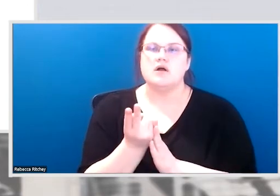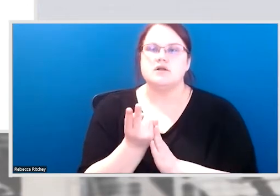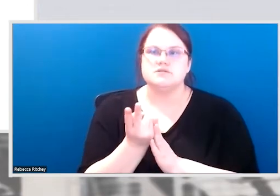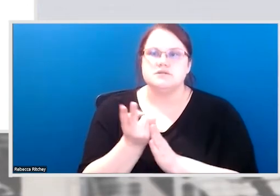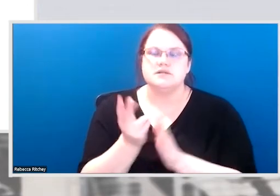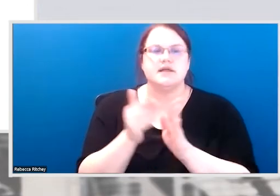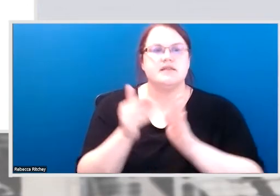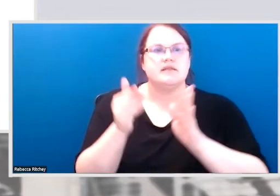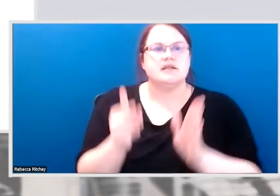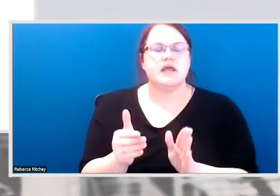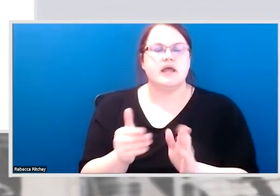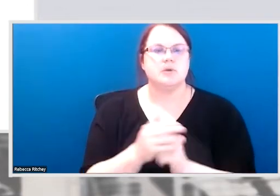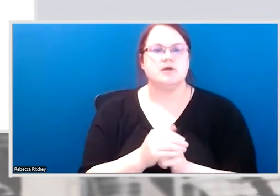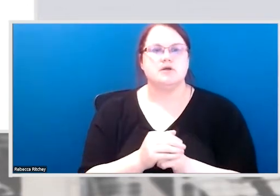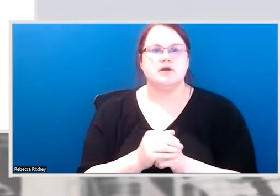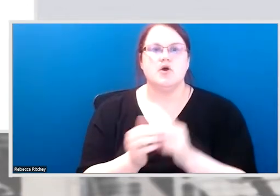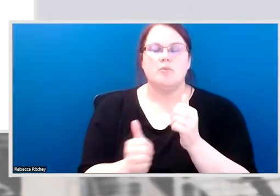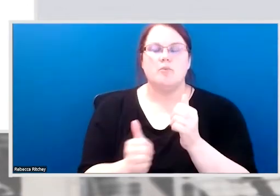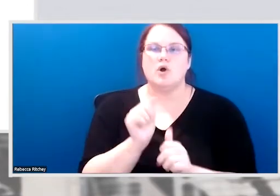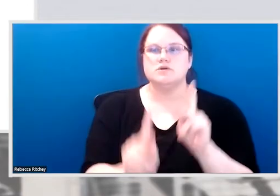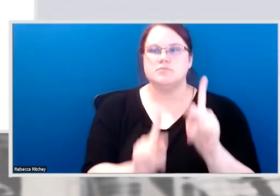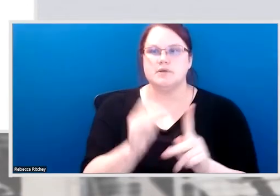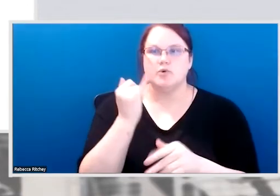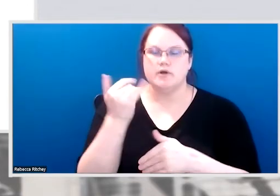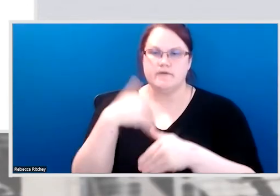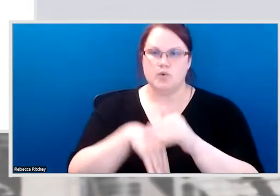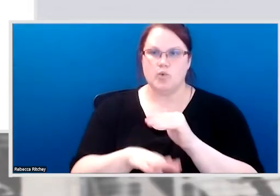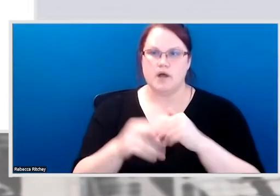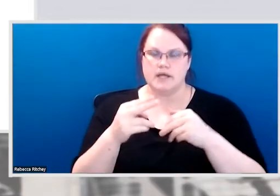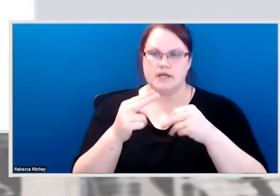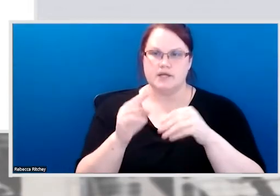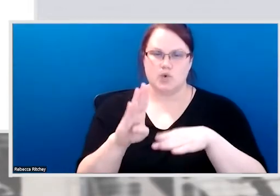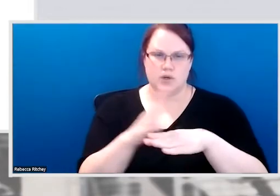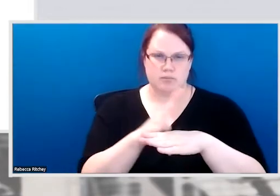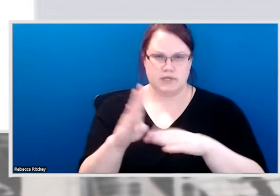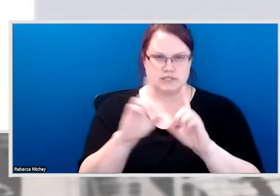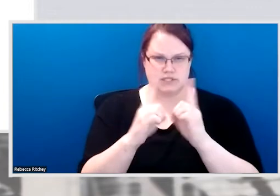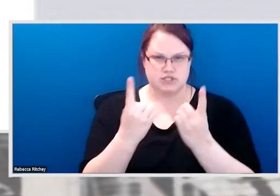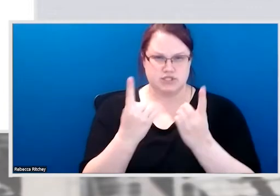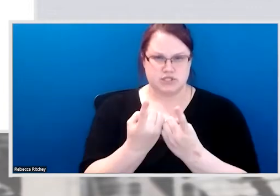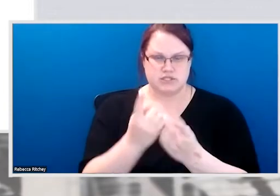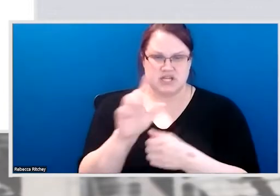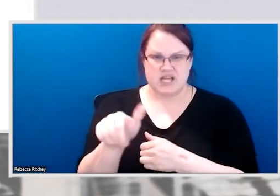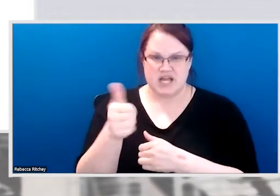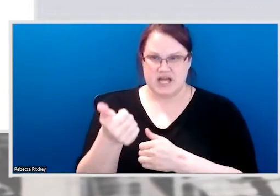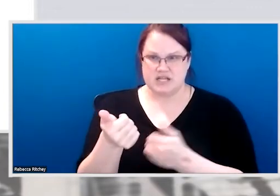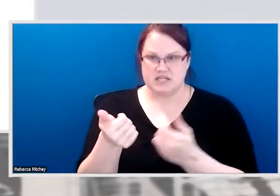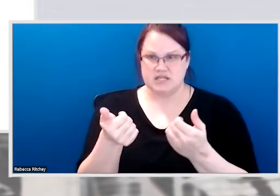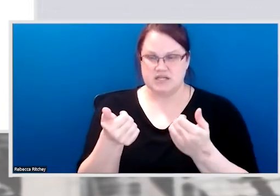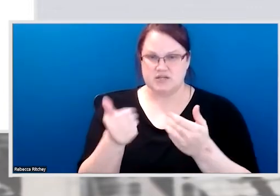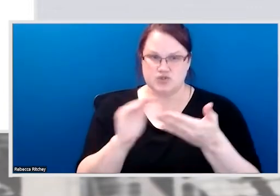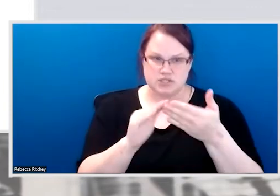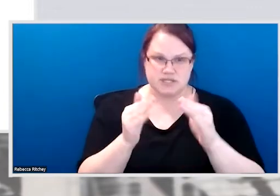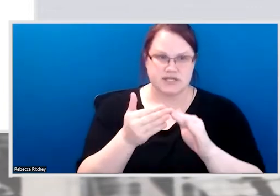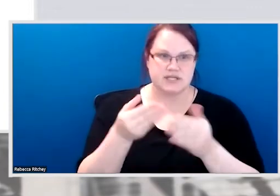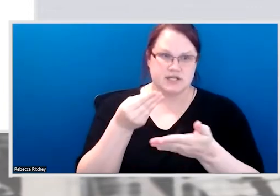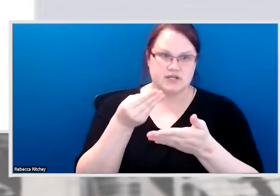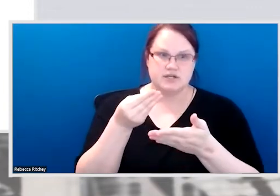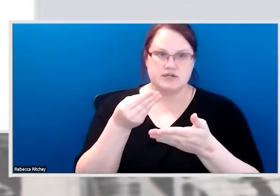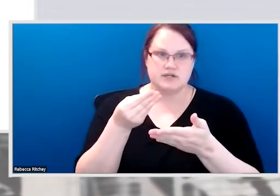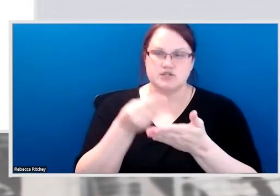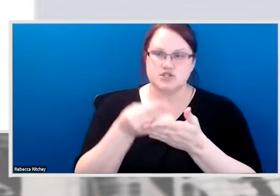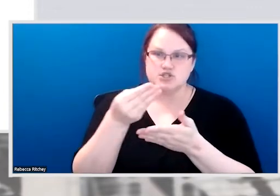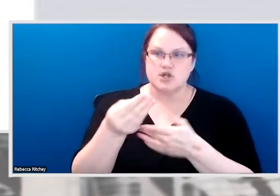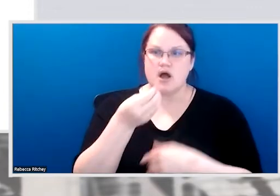neighbors. Most folks, if you walk in your business district, if you walk anywhere in our city, to shop, to buy to